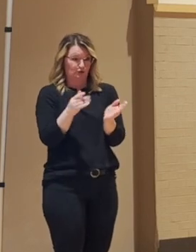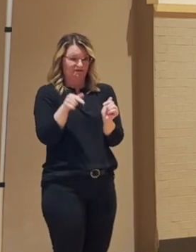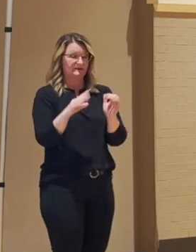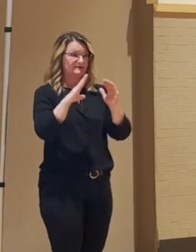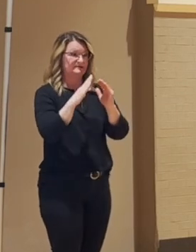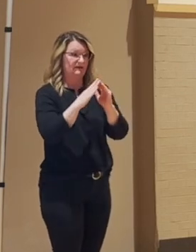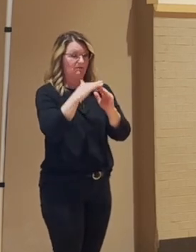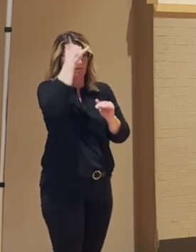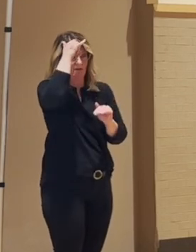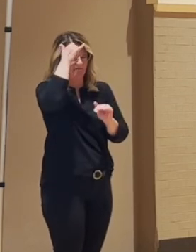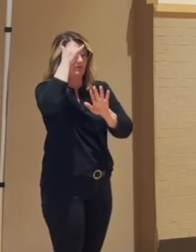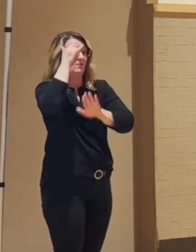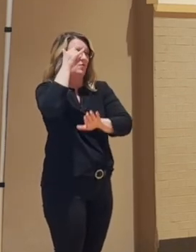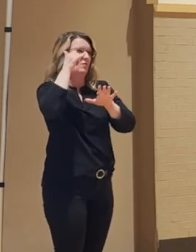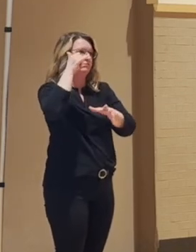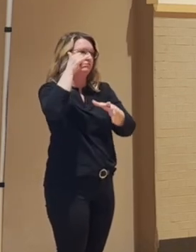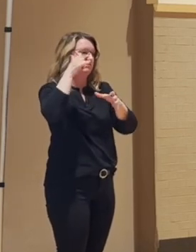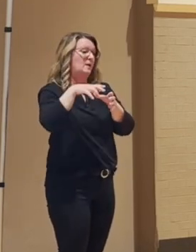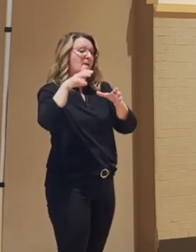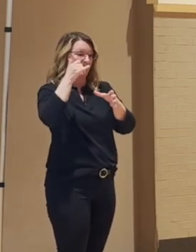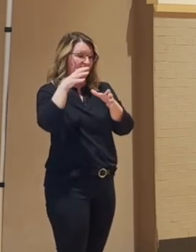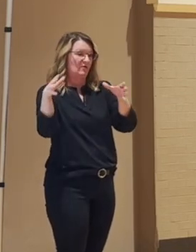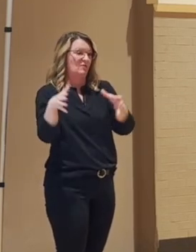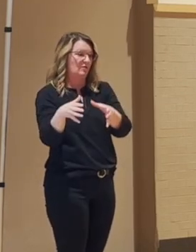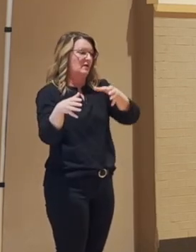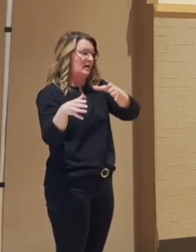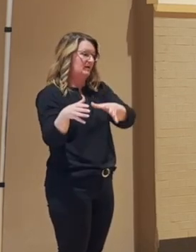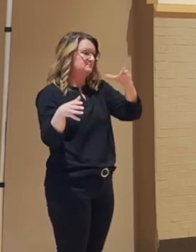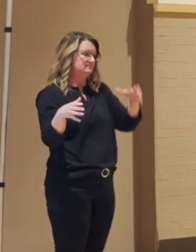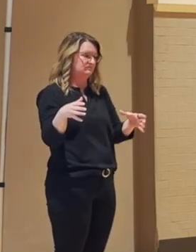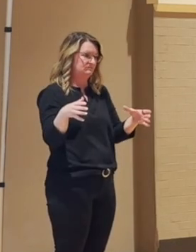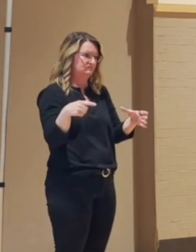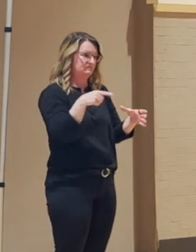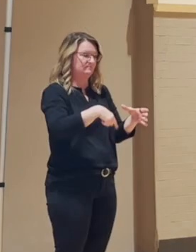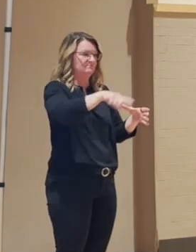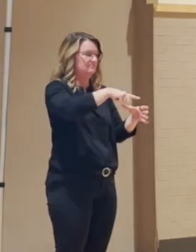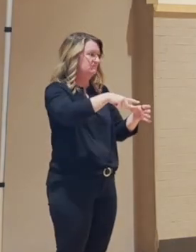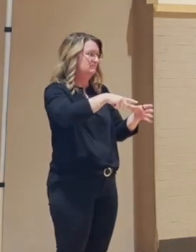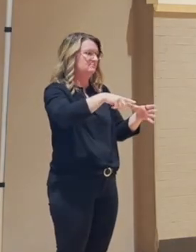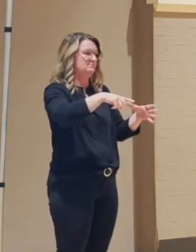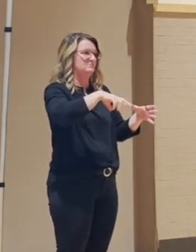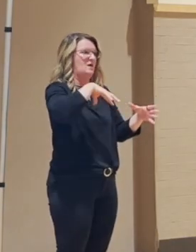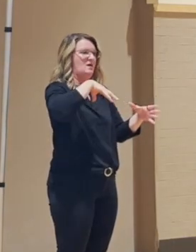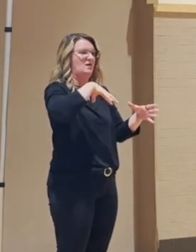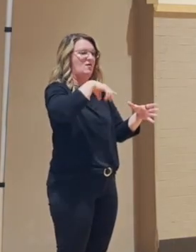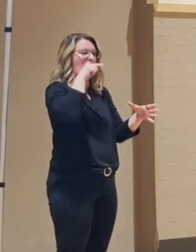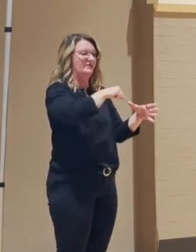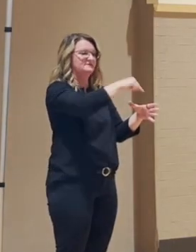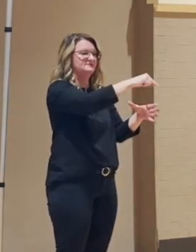of Buffalo to then serving Buffalo, as we still do, and then everything, all of these